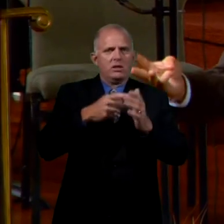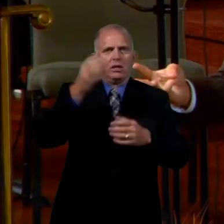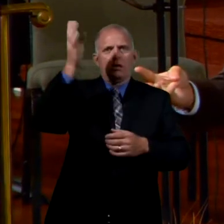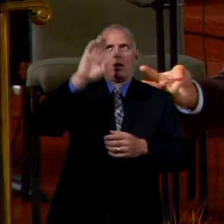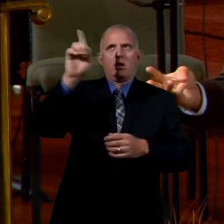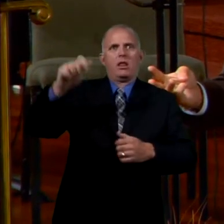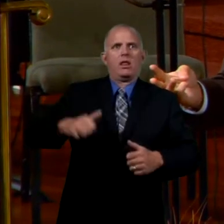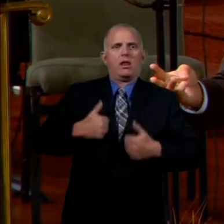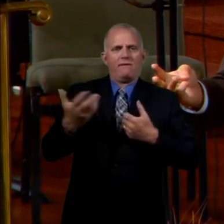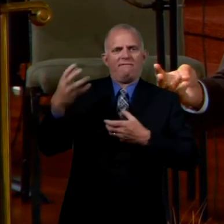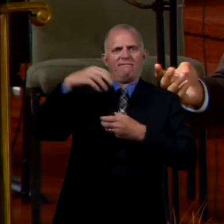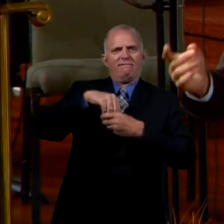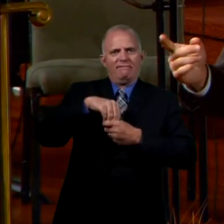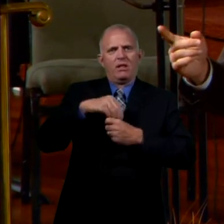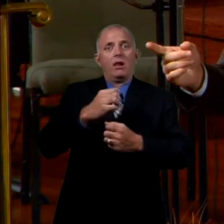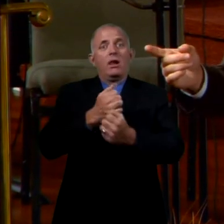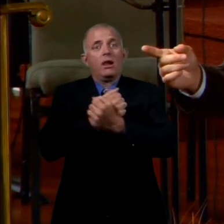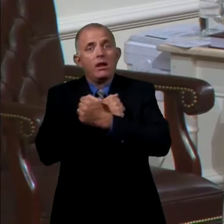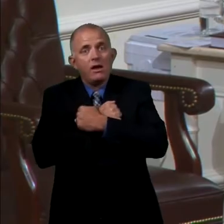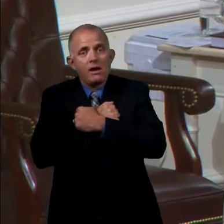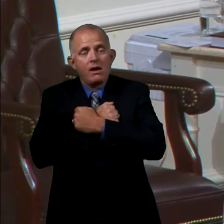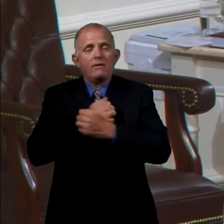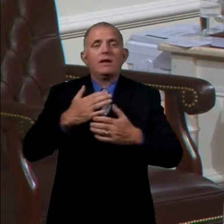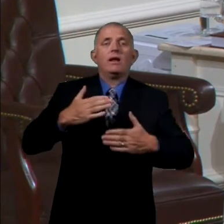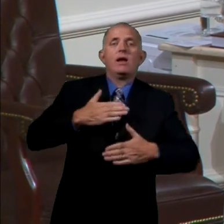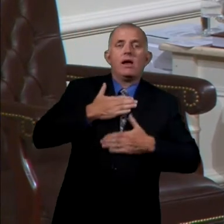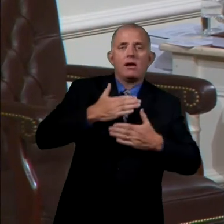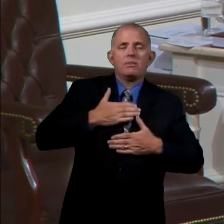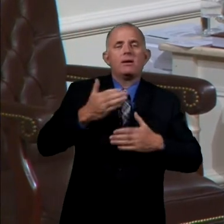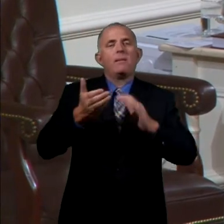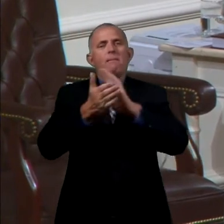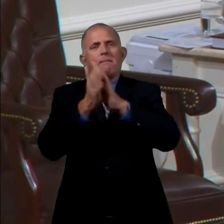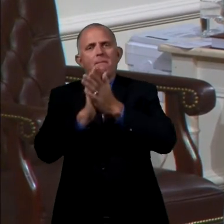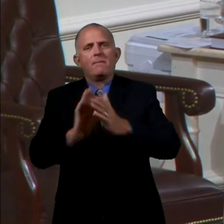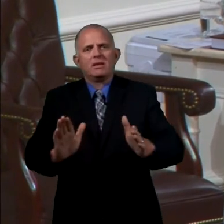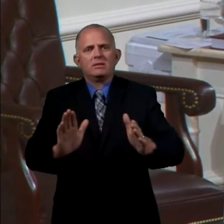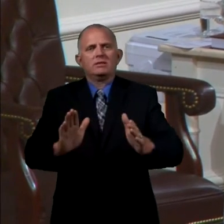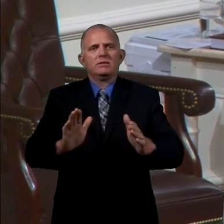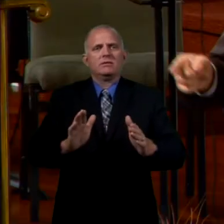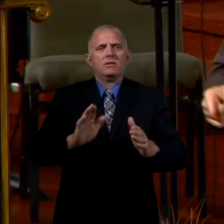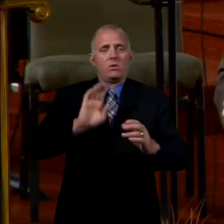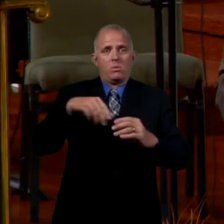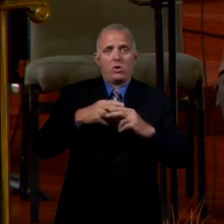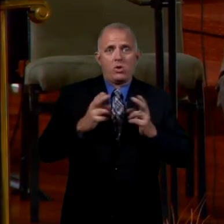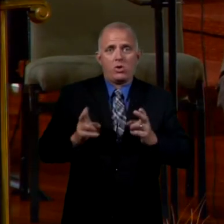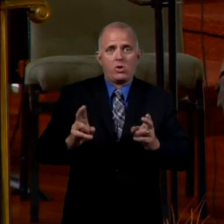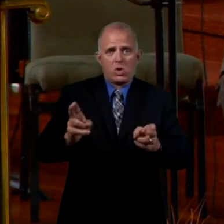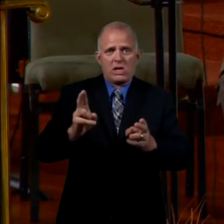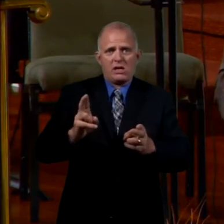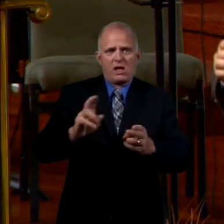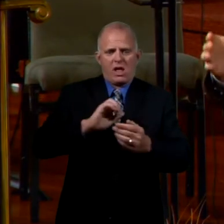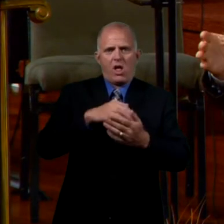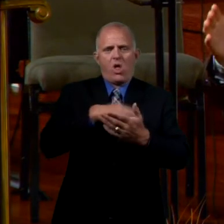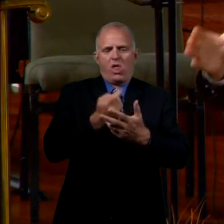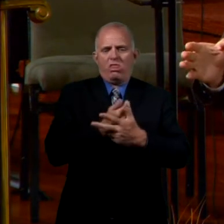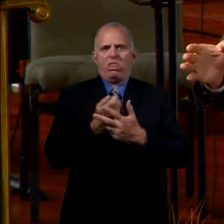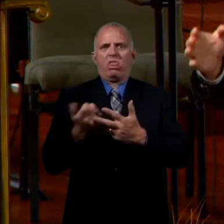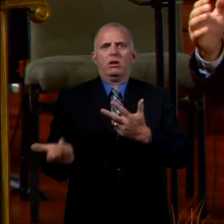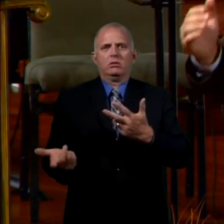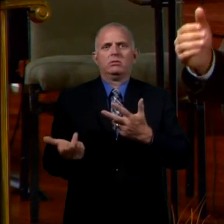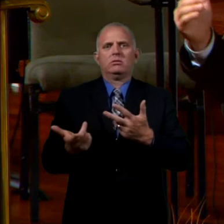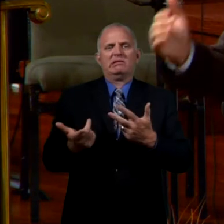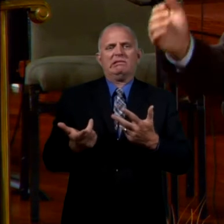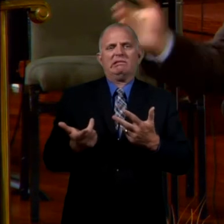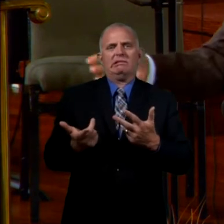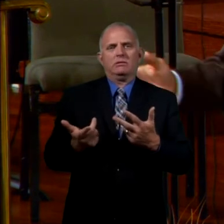and peace. Hurry robs us of those three things. Hurry robs us